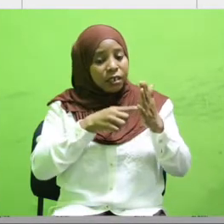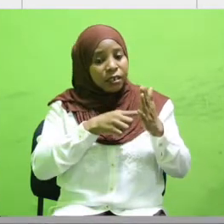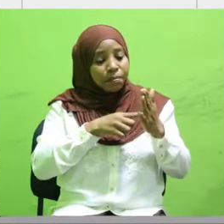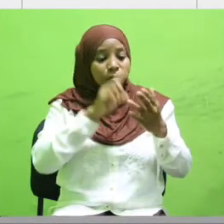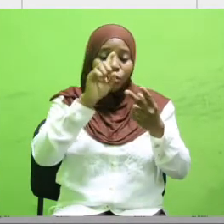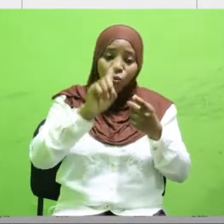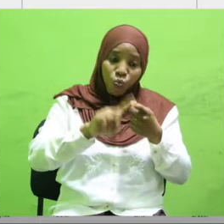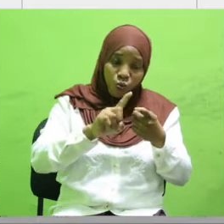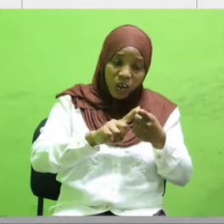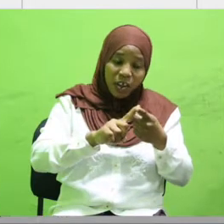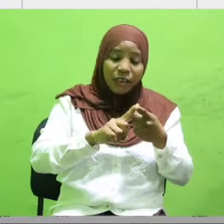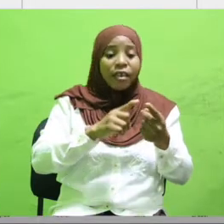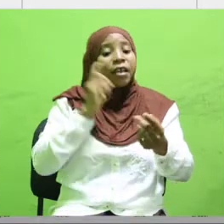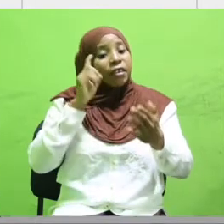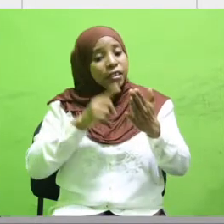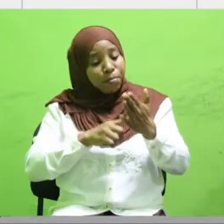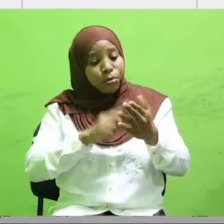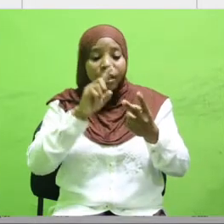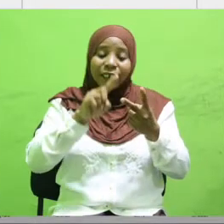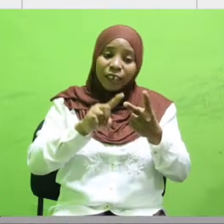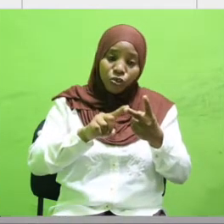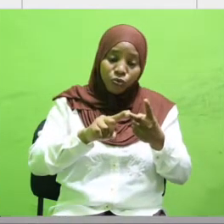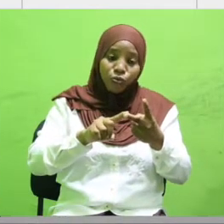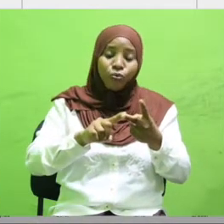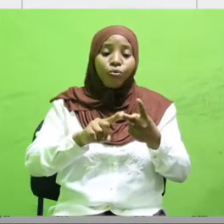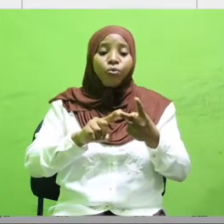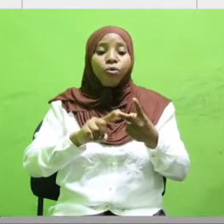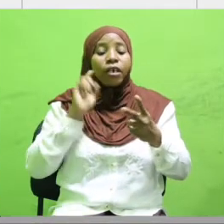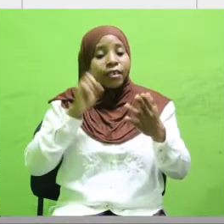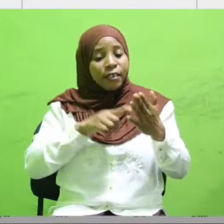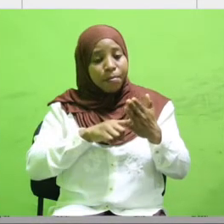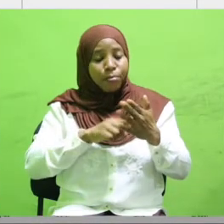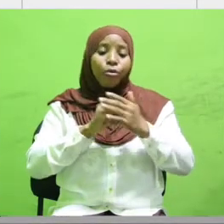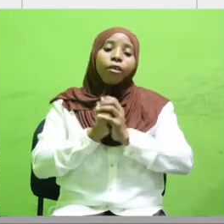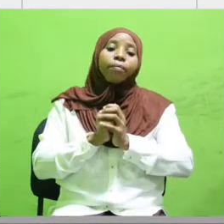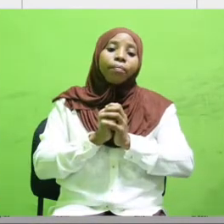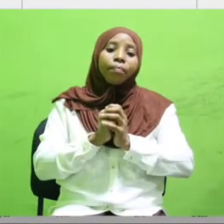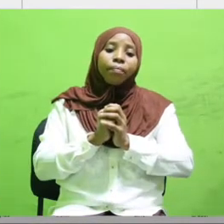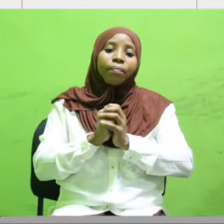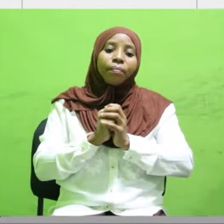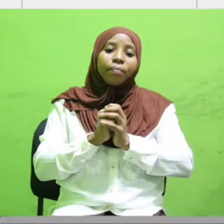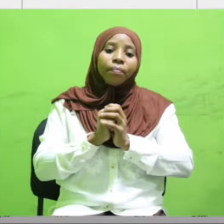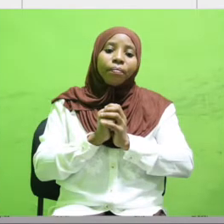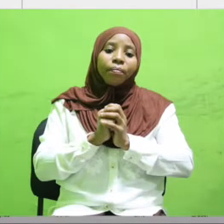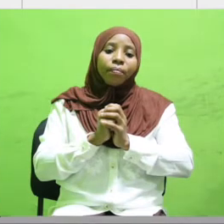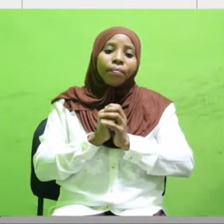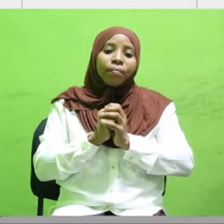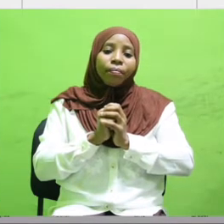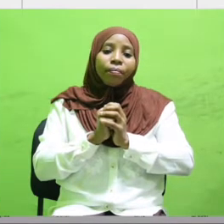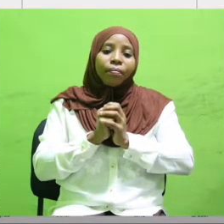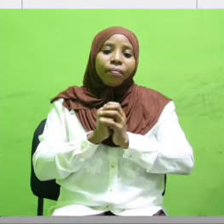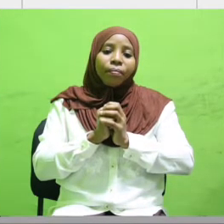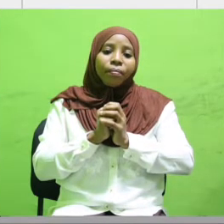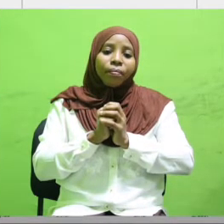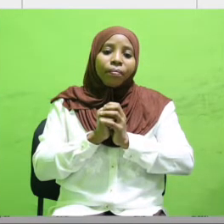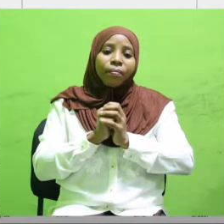two examples, whichever comes to your mind and if there is time. So beginning, we